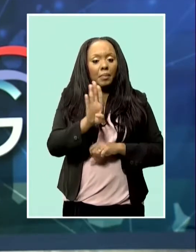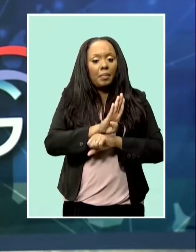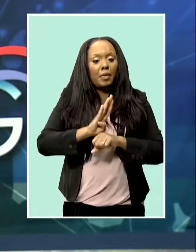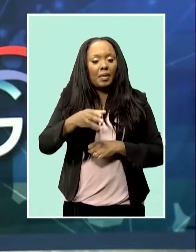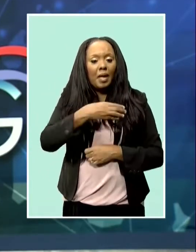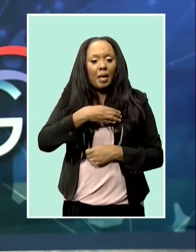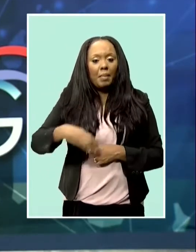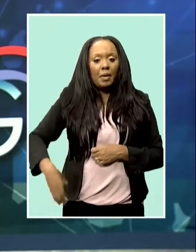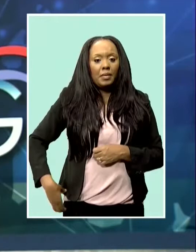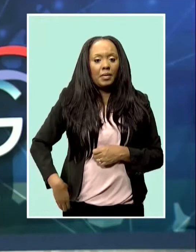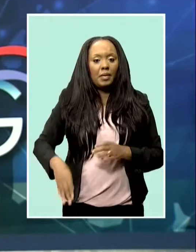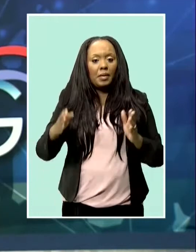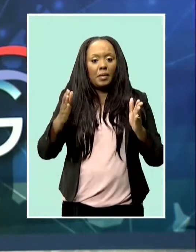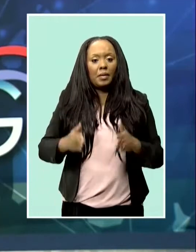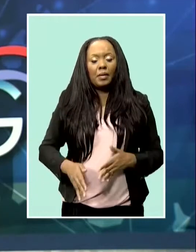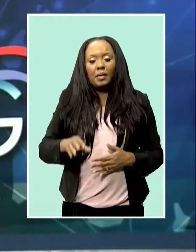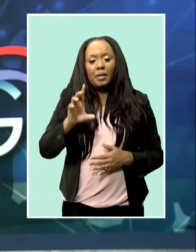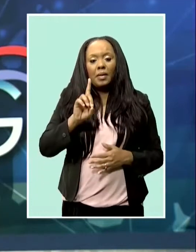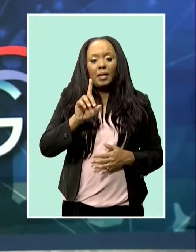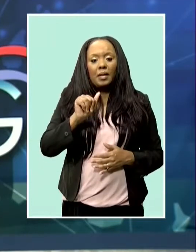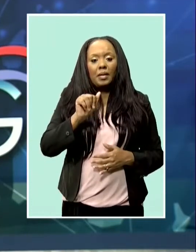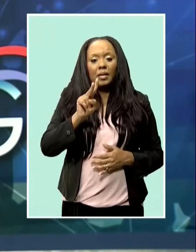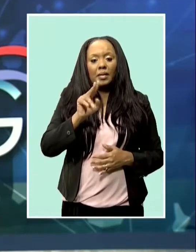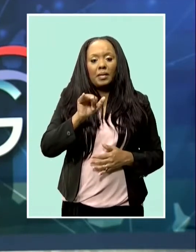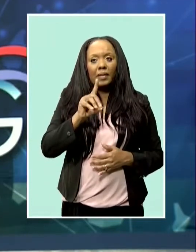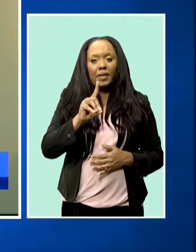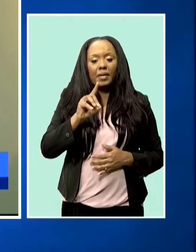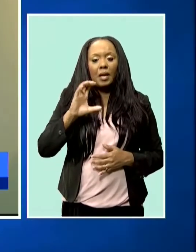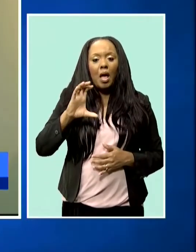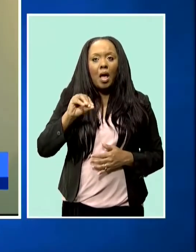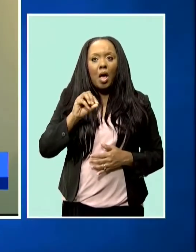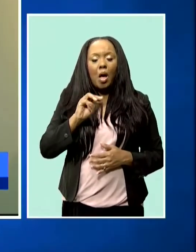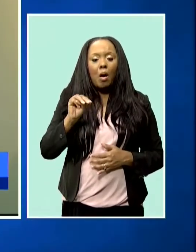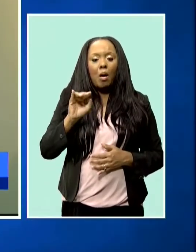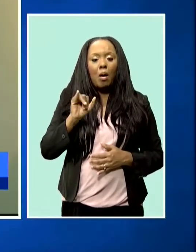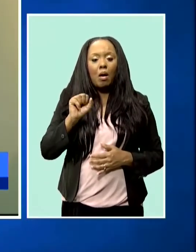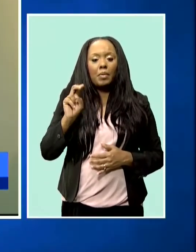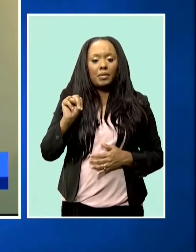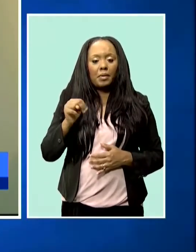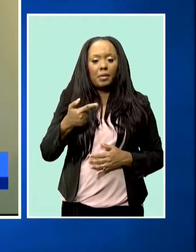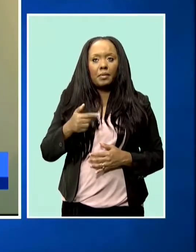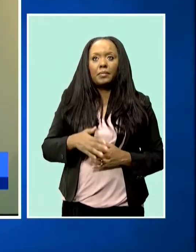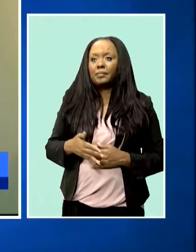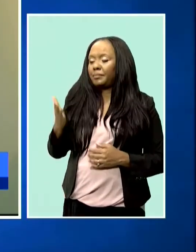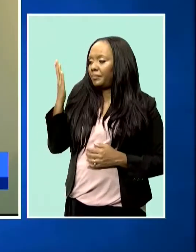to CARICOM, David Commichon. We lost one of our